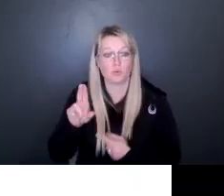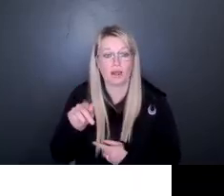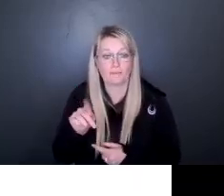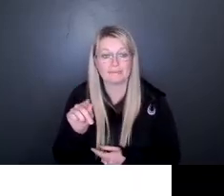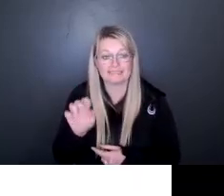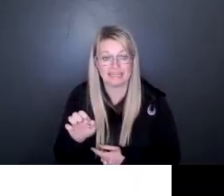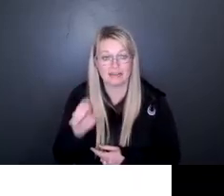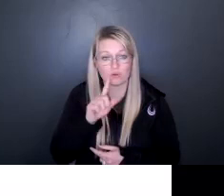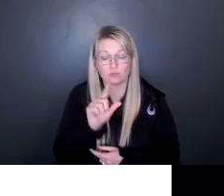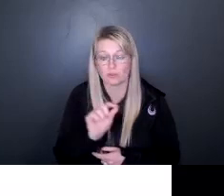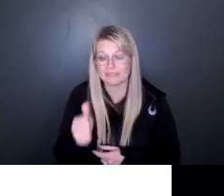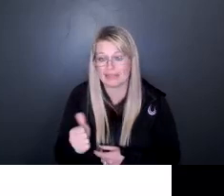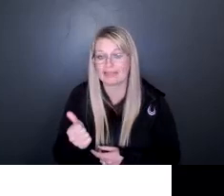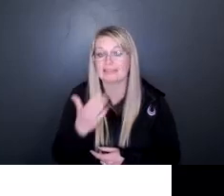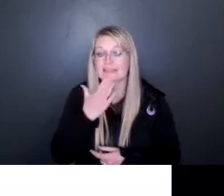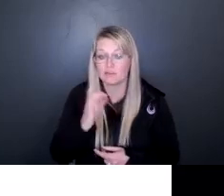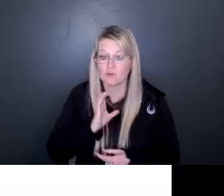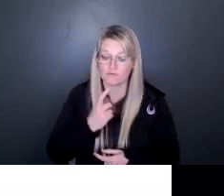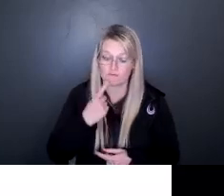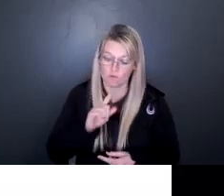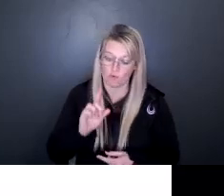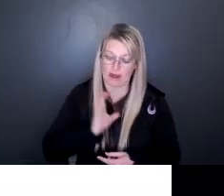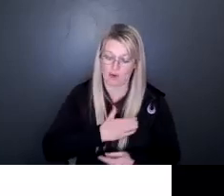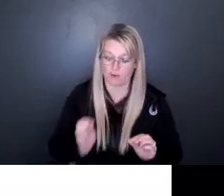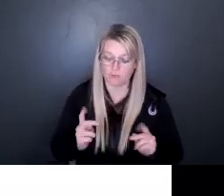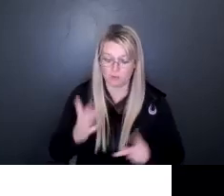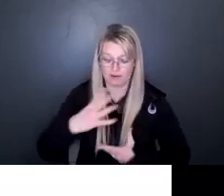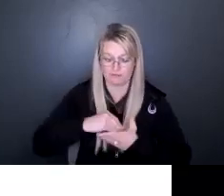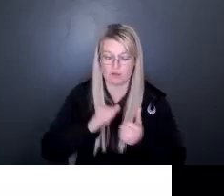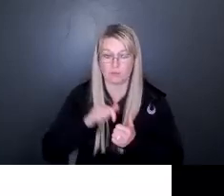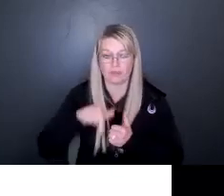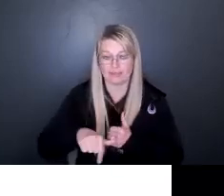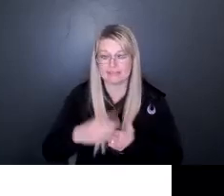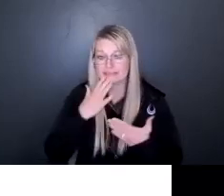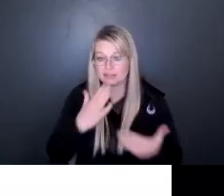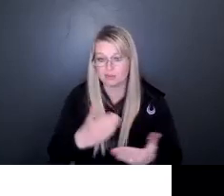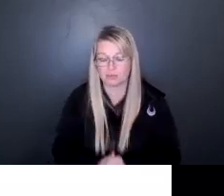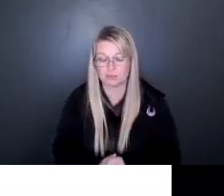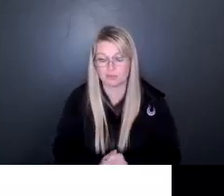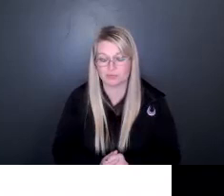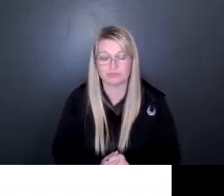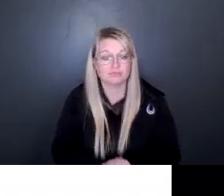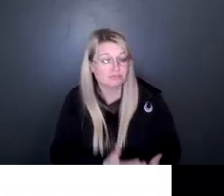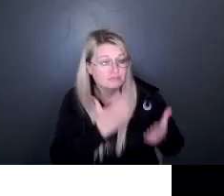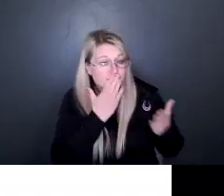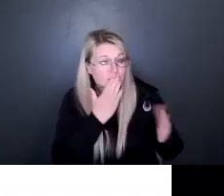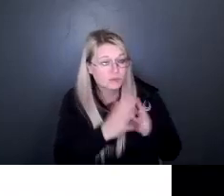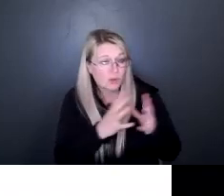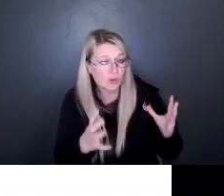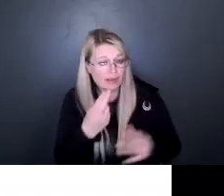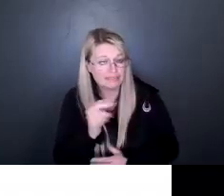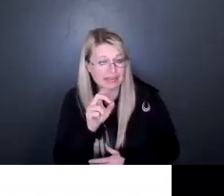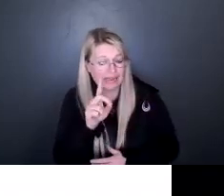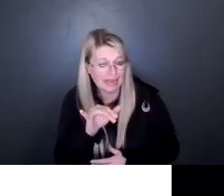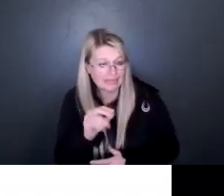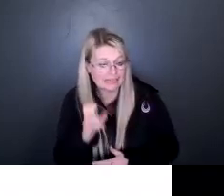2010. Thank you again for the opportunity and the invite to be a part of this gathering. Thank you so much, Hadi, for sharing your